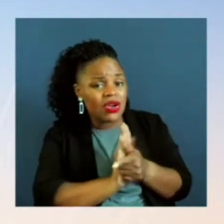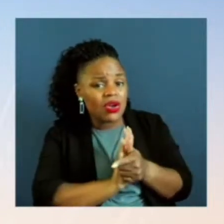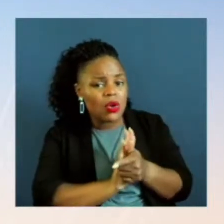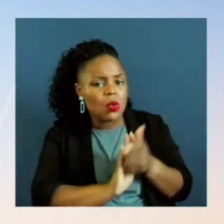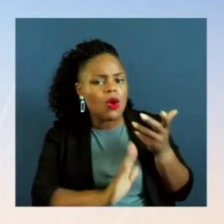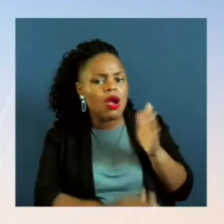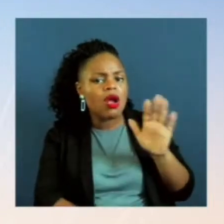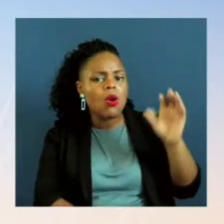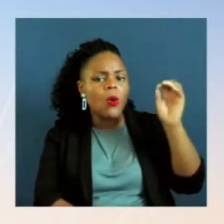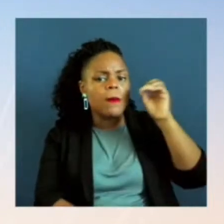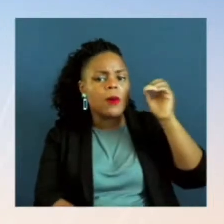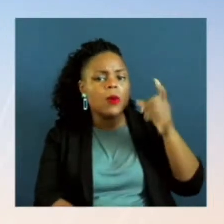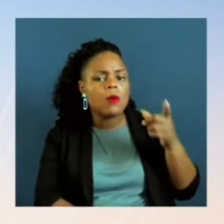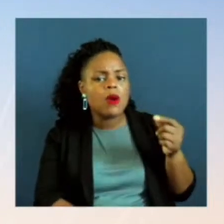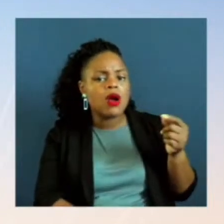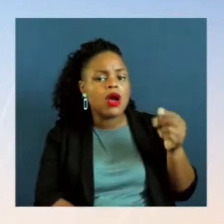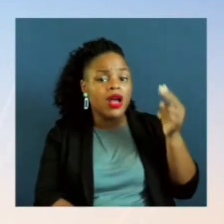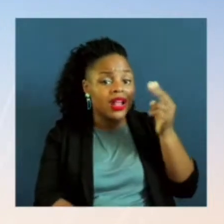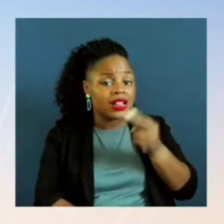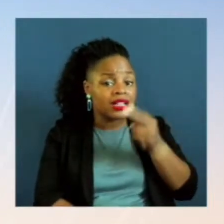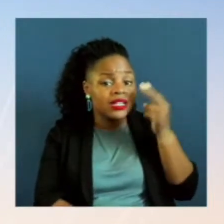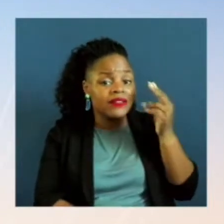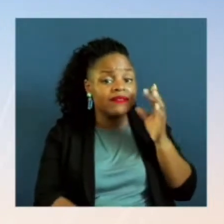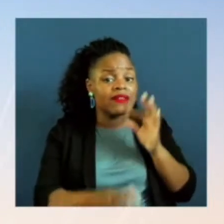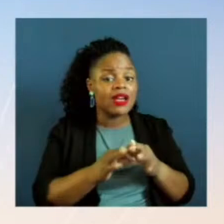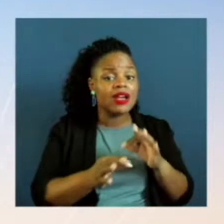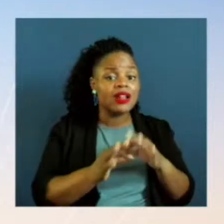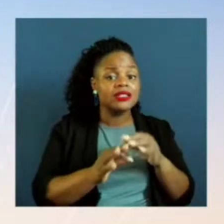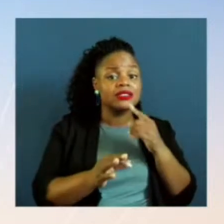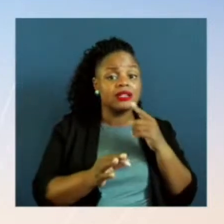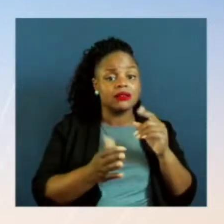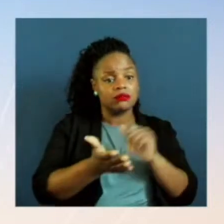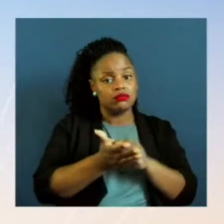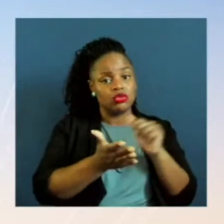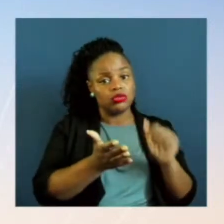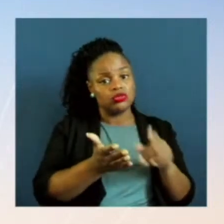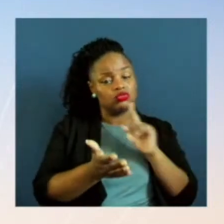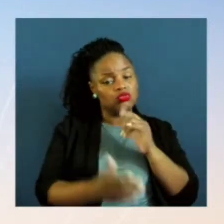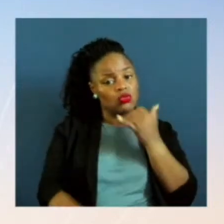abortion is morally wrong? Well, he believes that it's a woman's